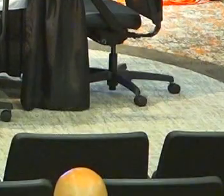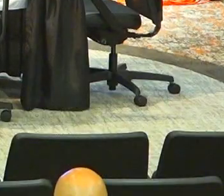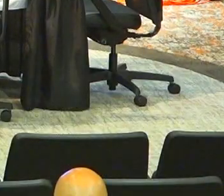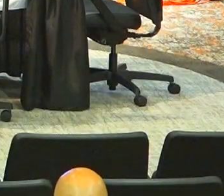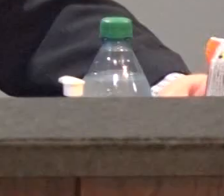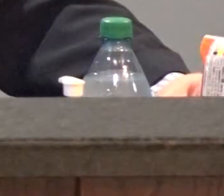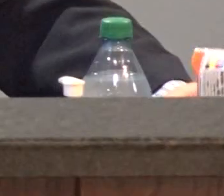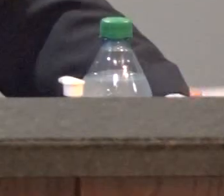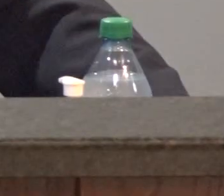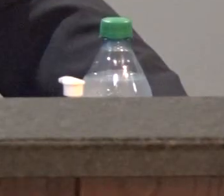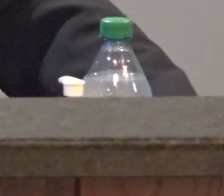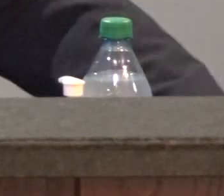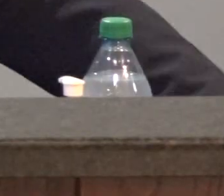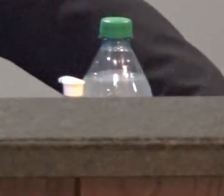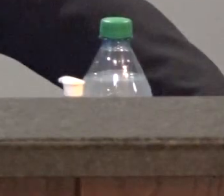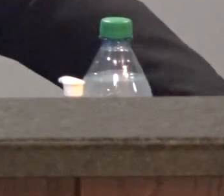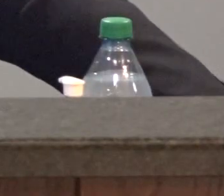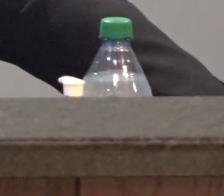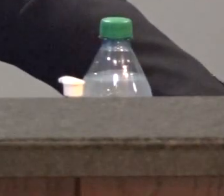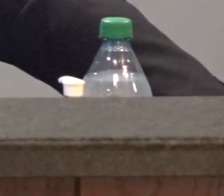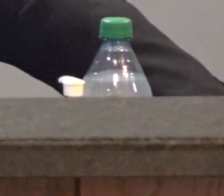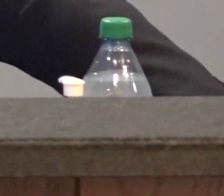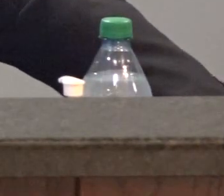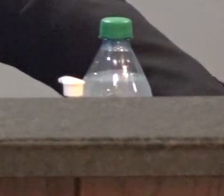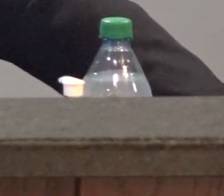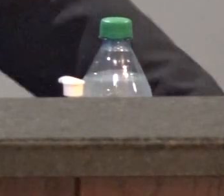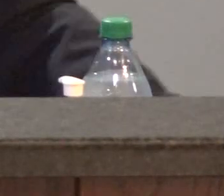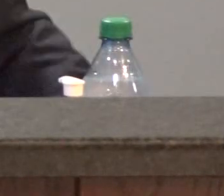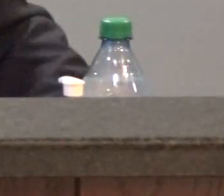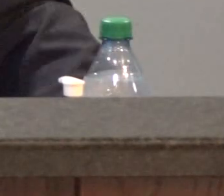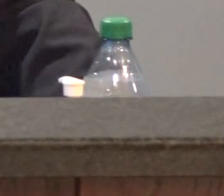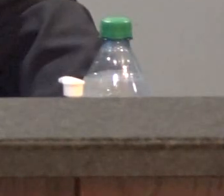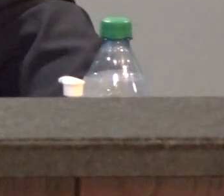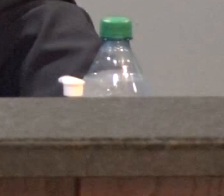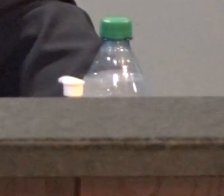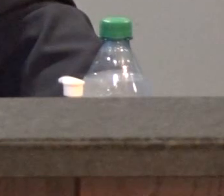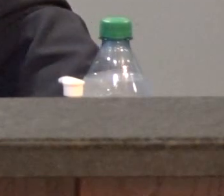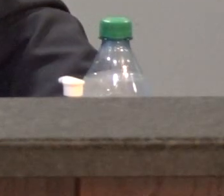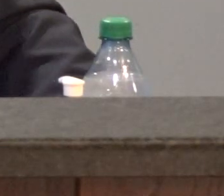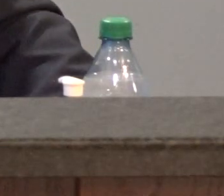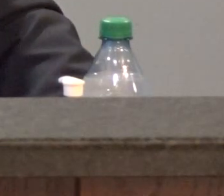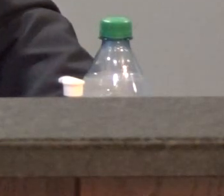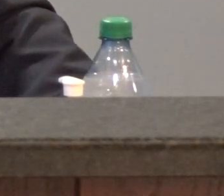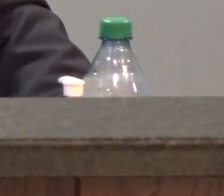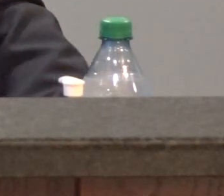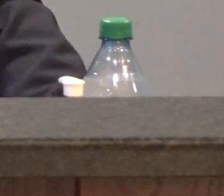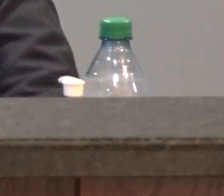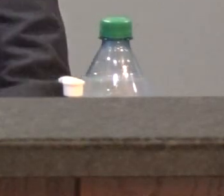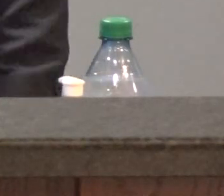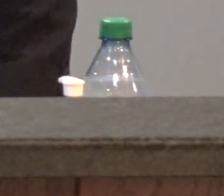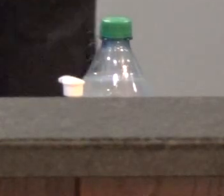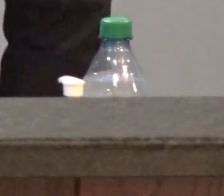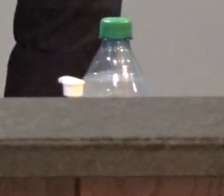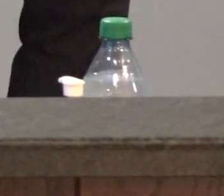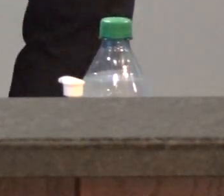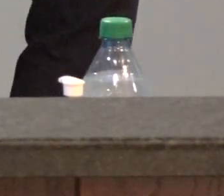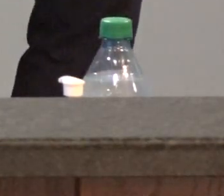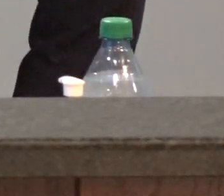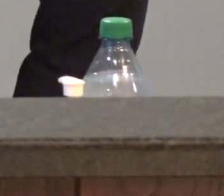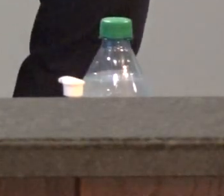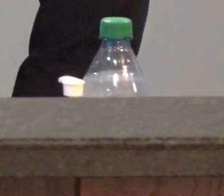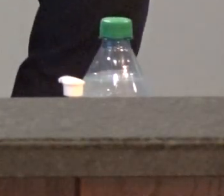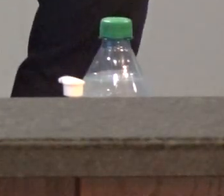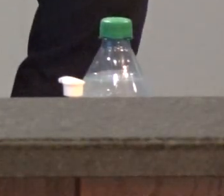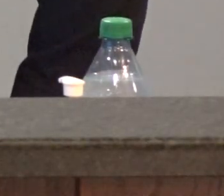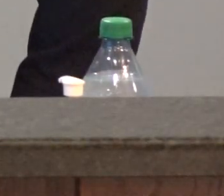Mayor and Council, we do have one informal report on the agenda today. It's IR 872. It provides an update on progress made out of the four task groups from the